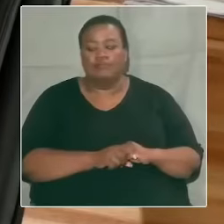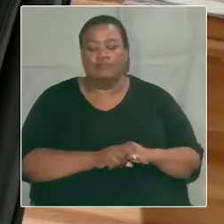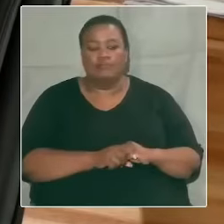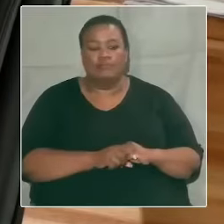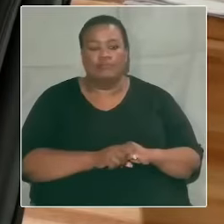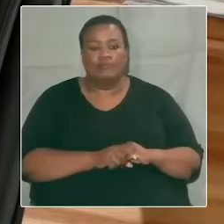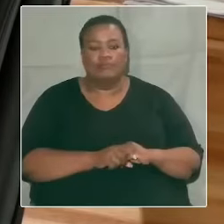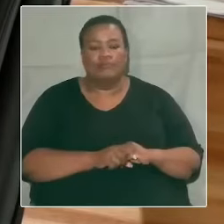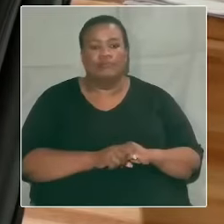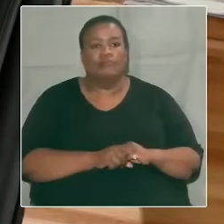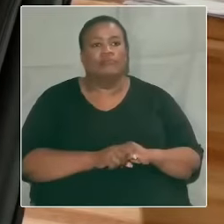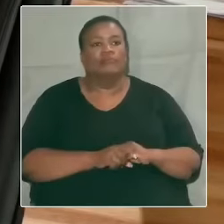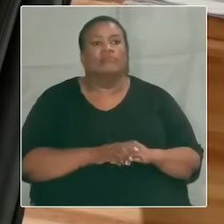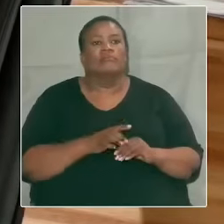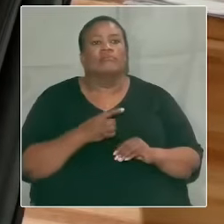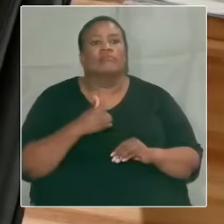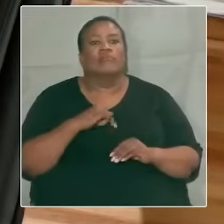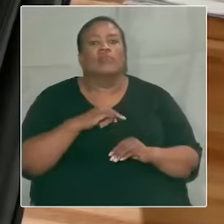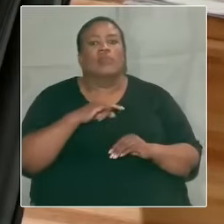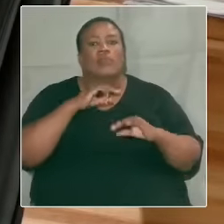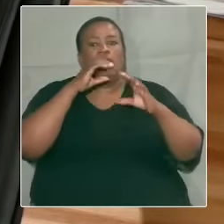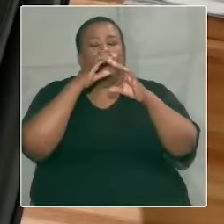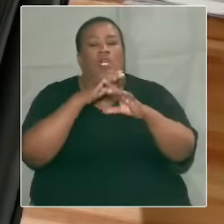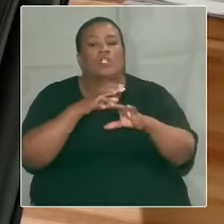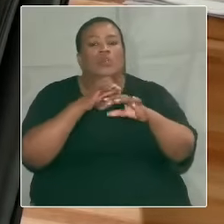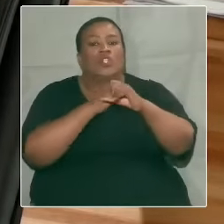to deal with the conclusion.